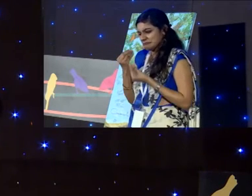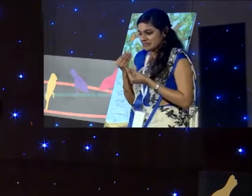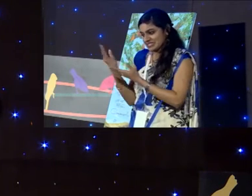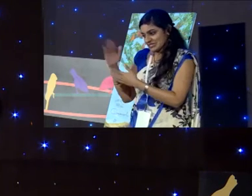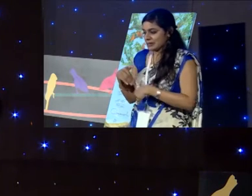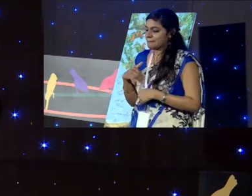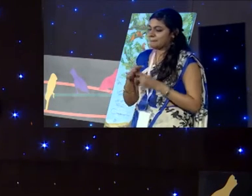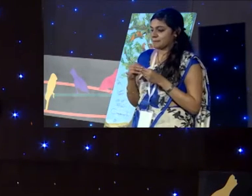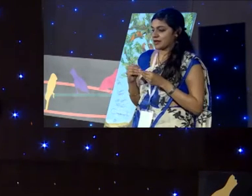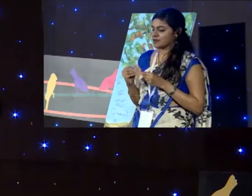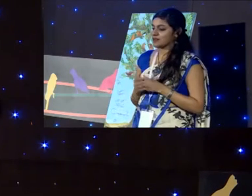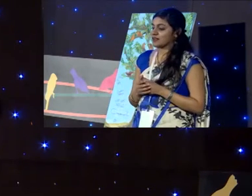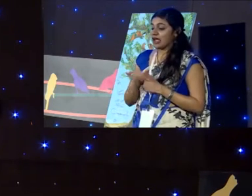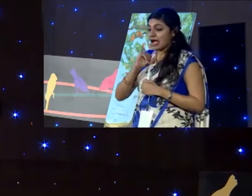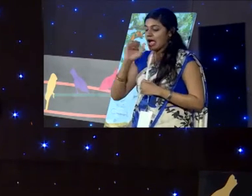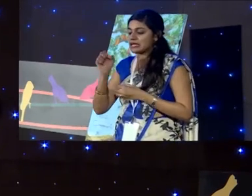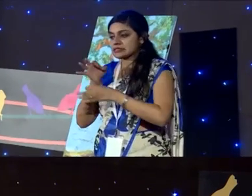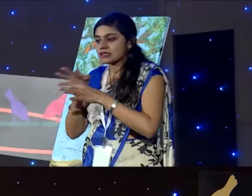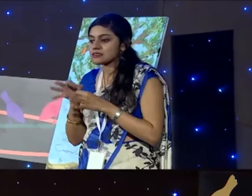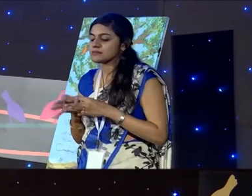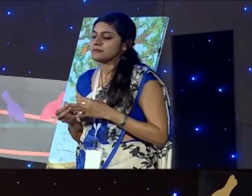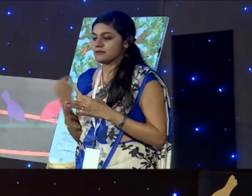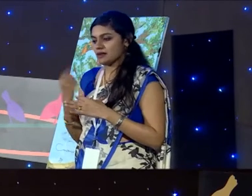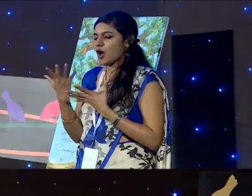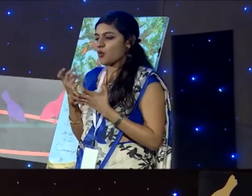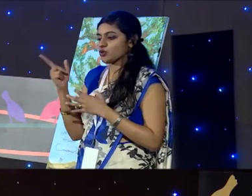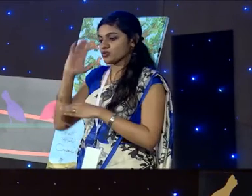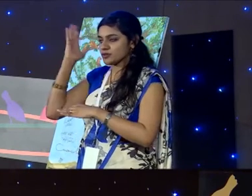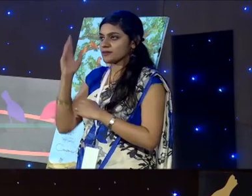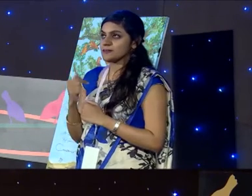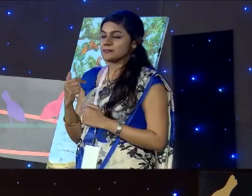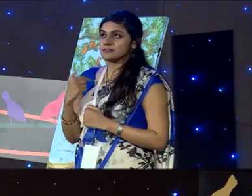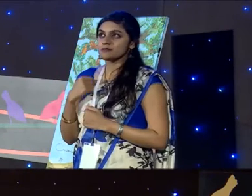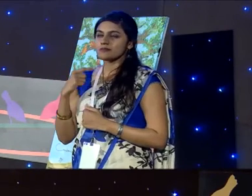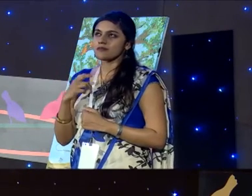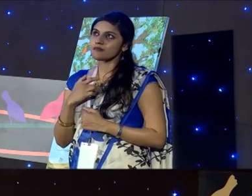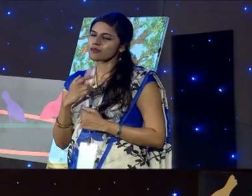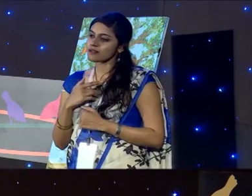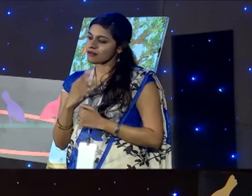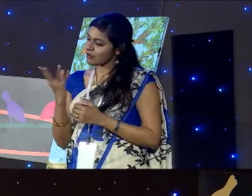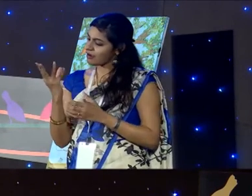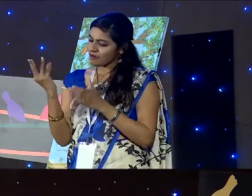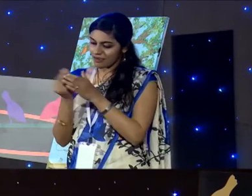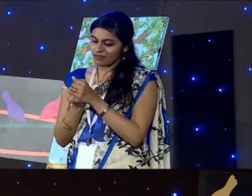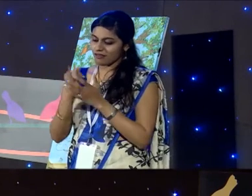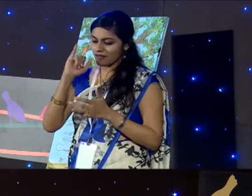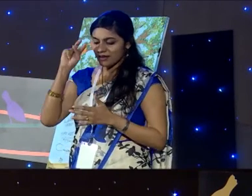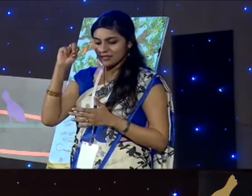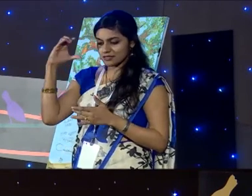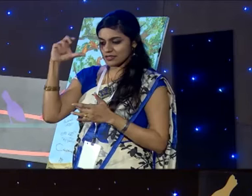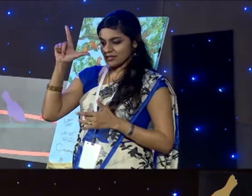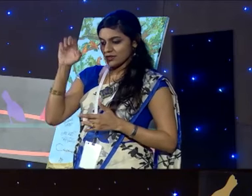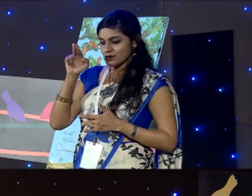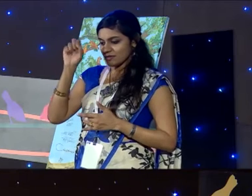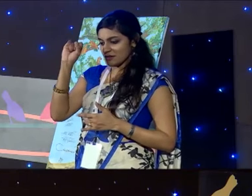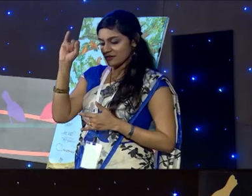about India Inclusion Summit. And the word inclusion, I felt, was very, very important. But he said, you've